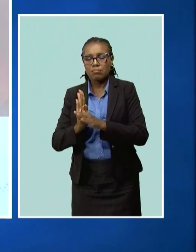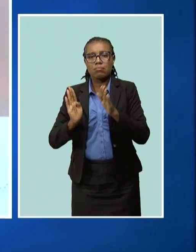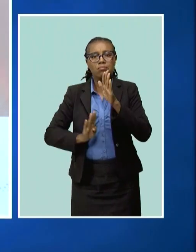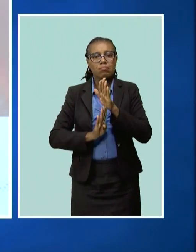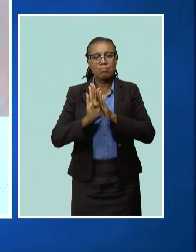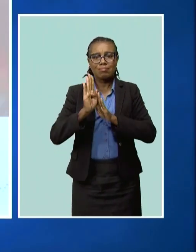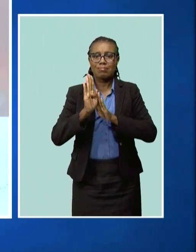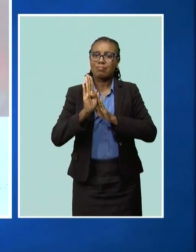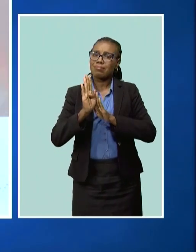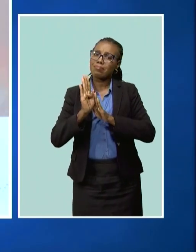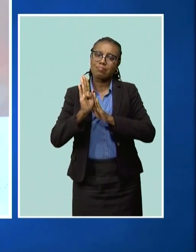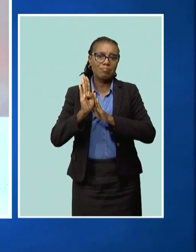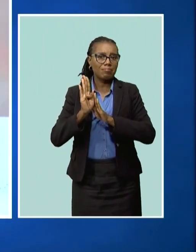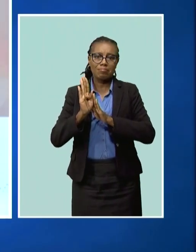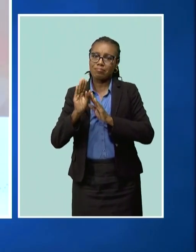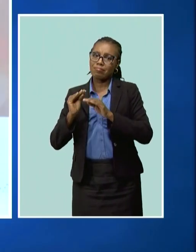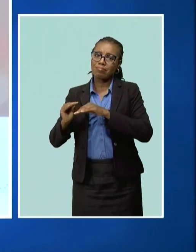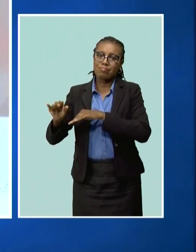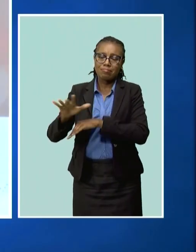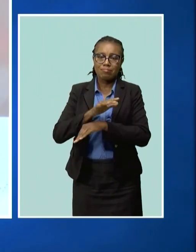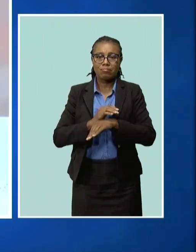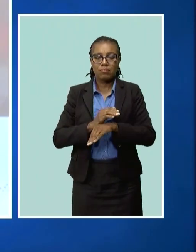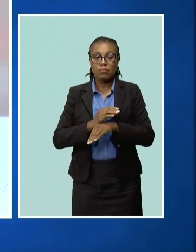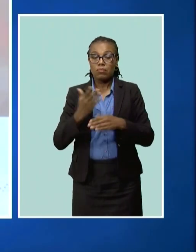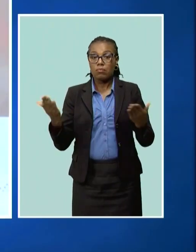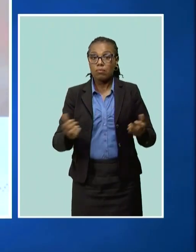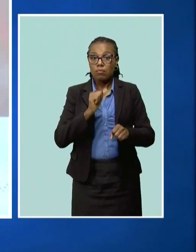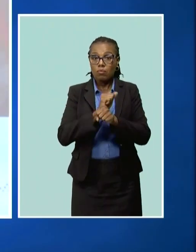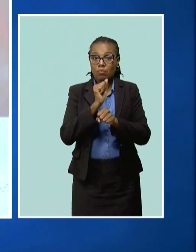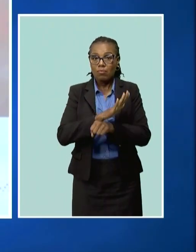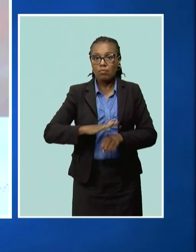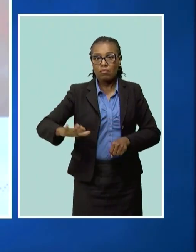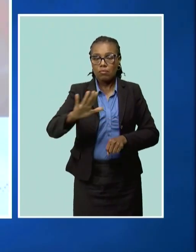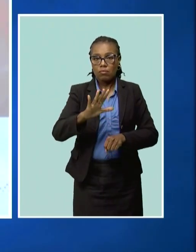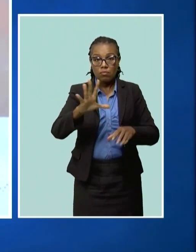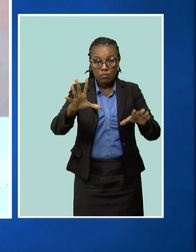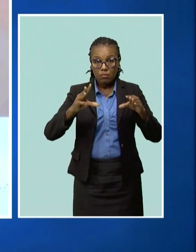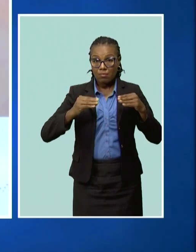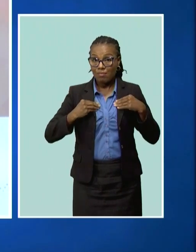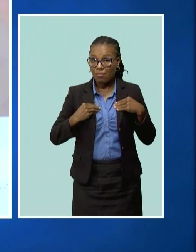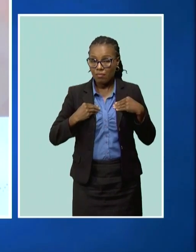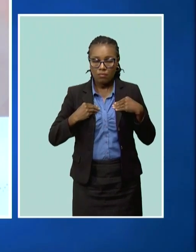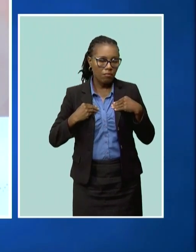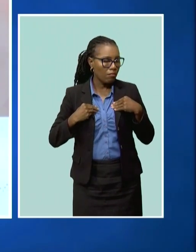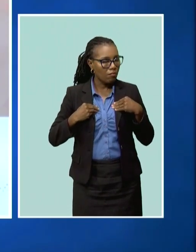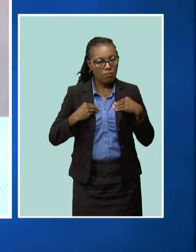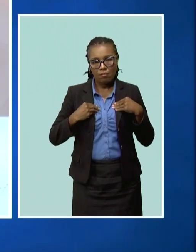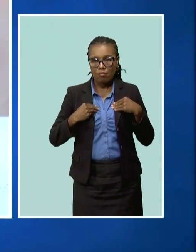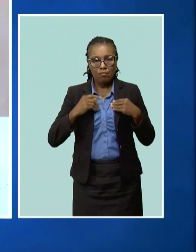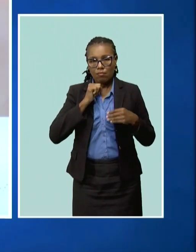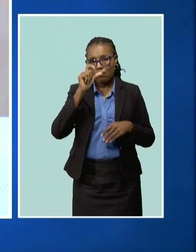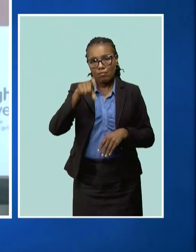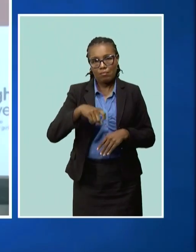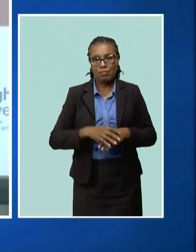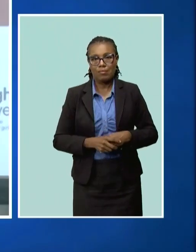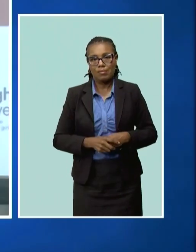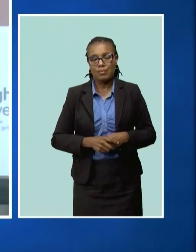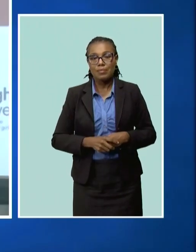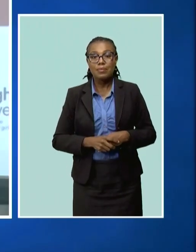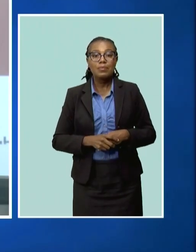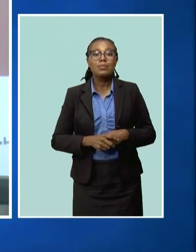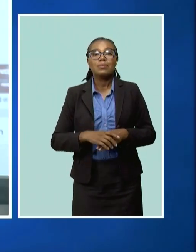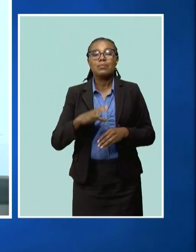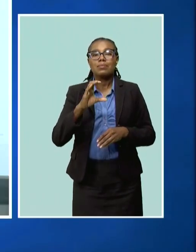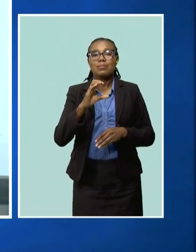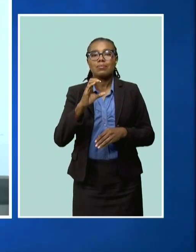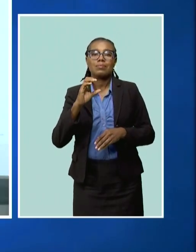no place for and no tolerance for violence and harassment. The president of the Caribbean